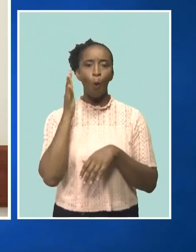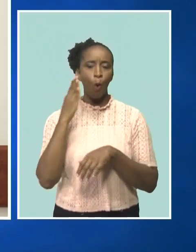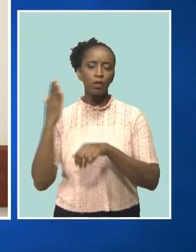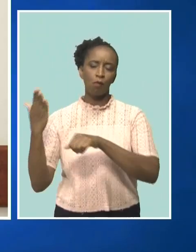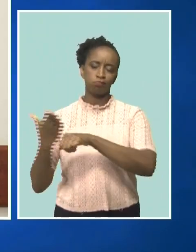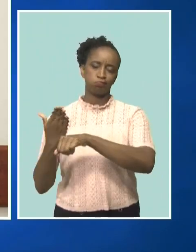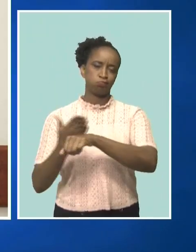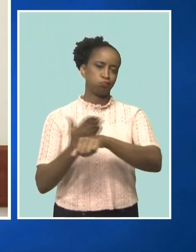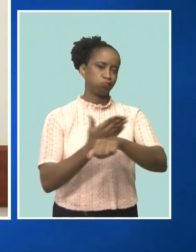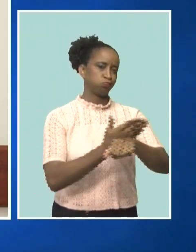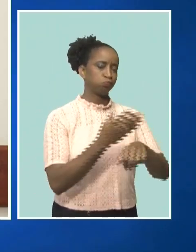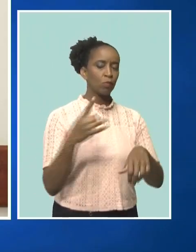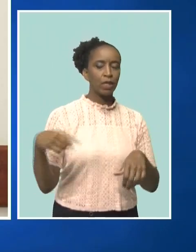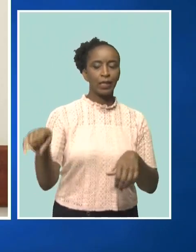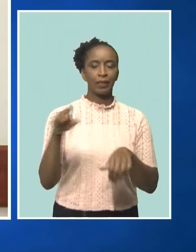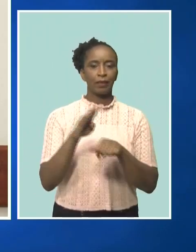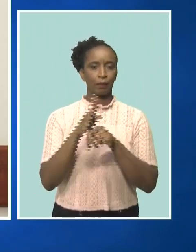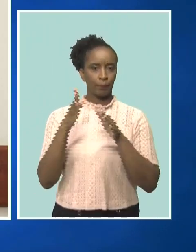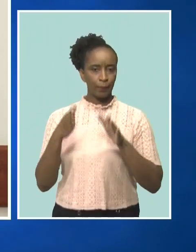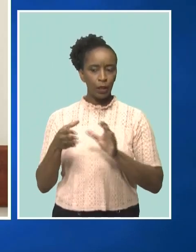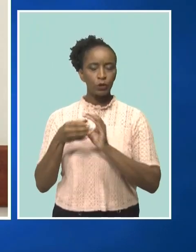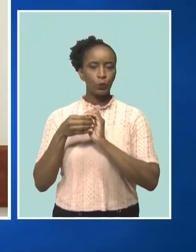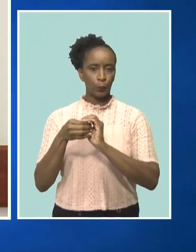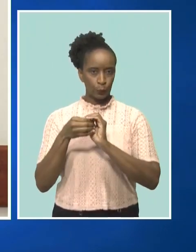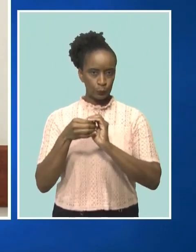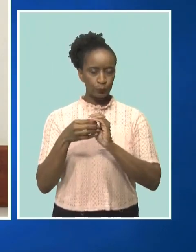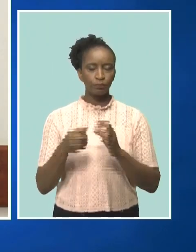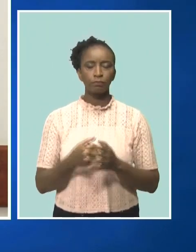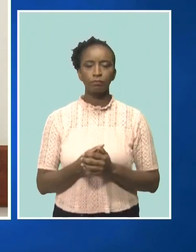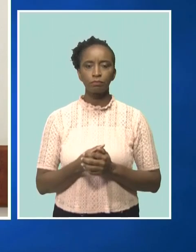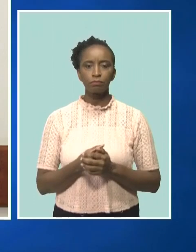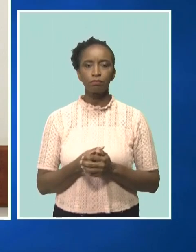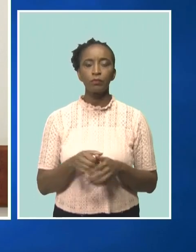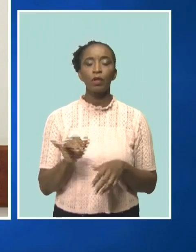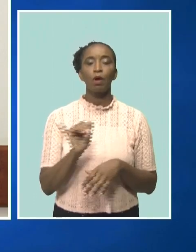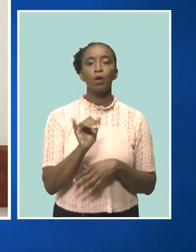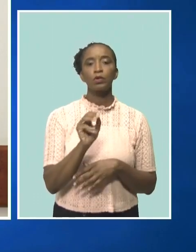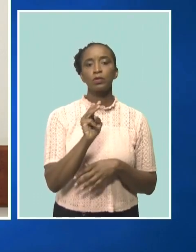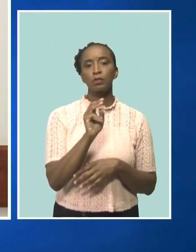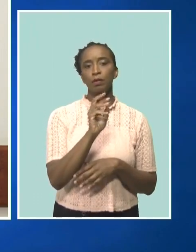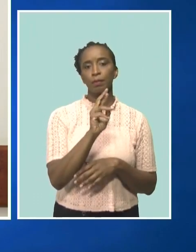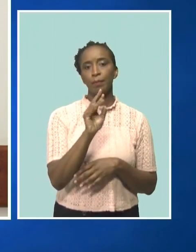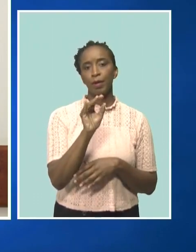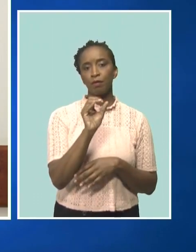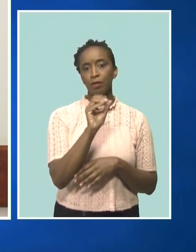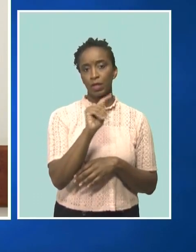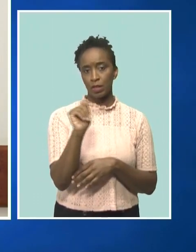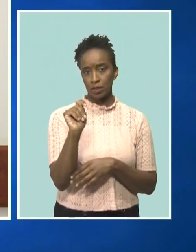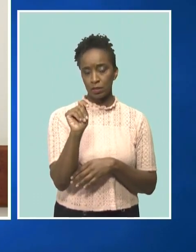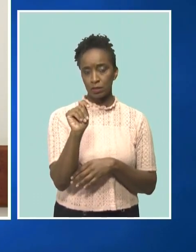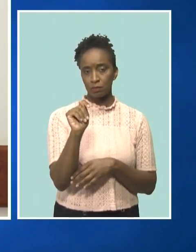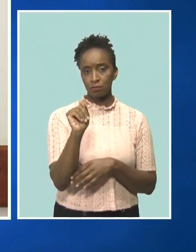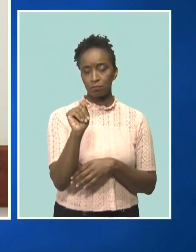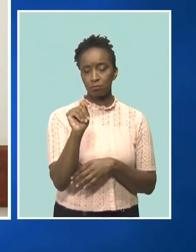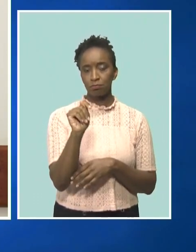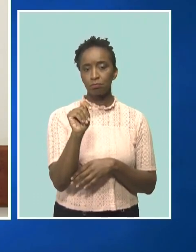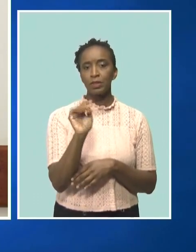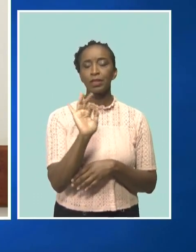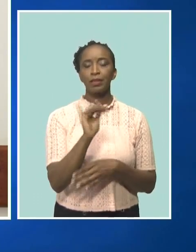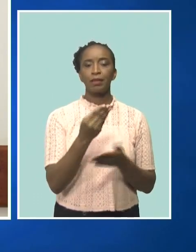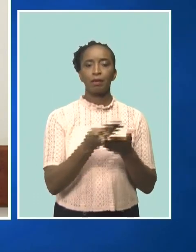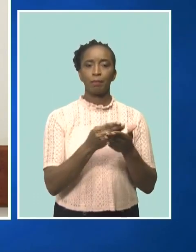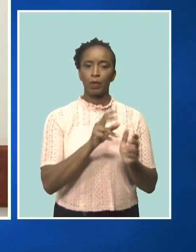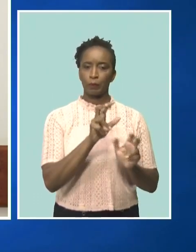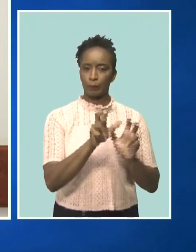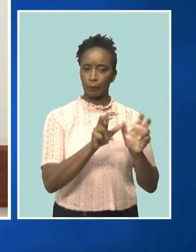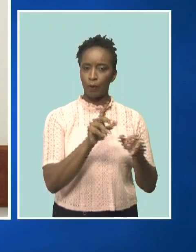owned hotel companies I have mentioned. Apart from those, the Marriott, formerly Elegant Group, has invested almost